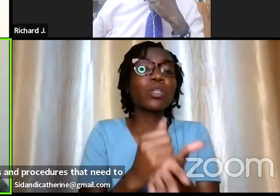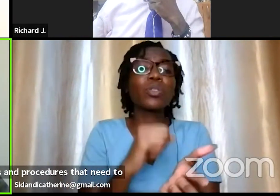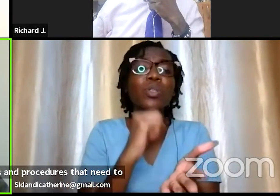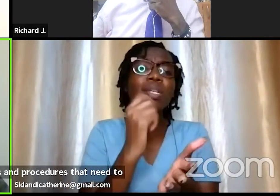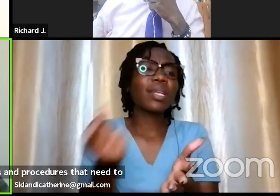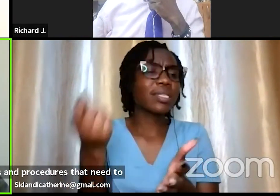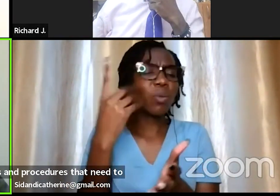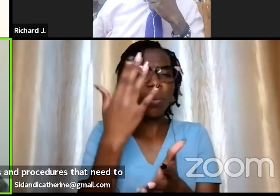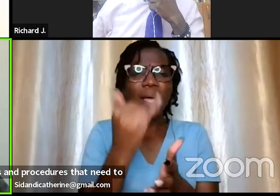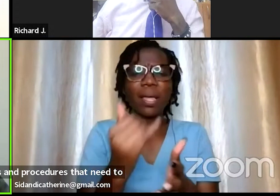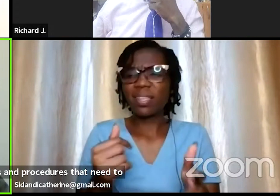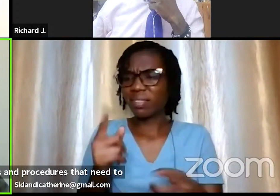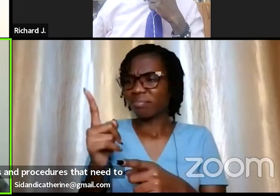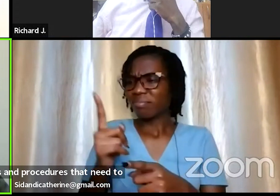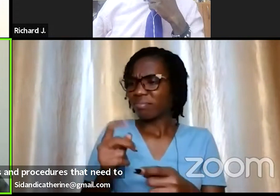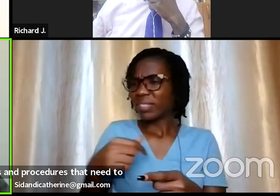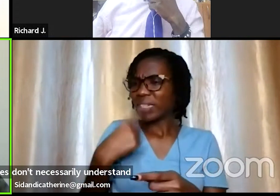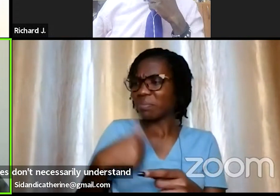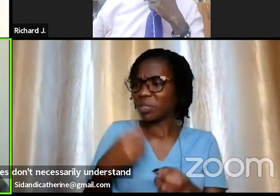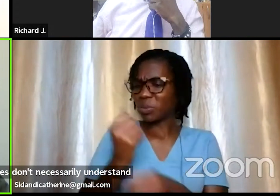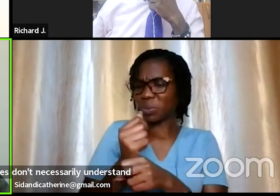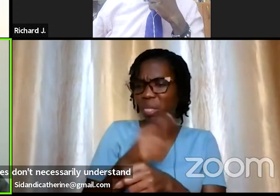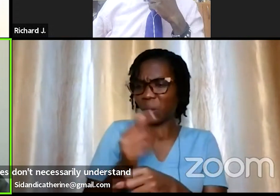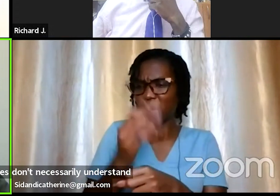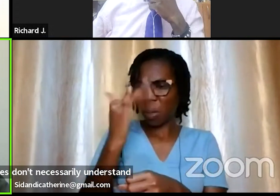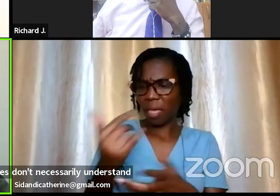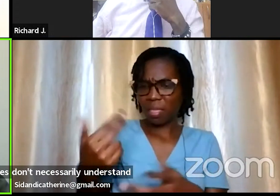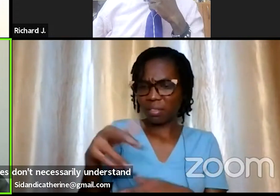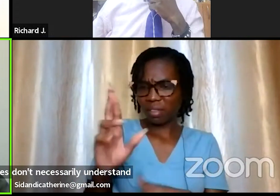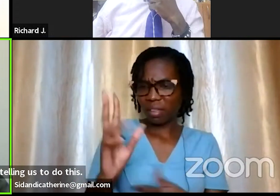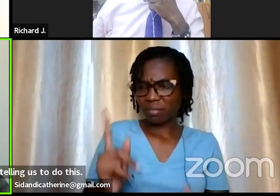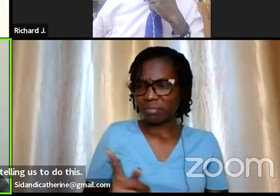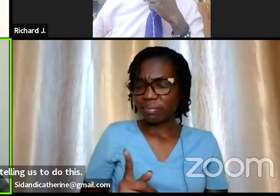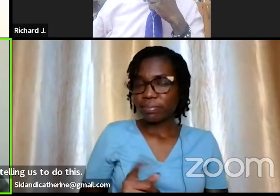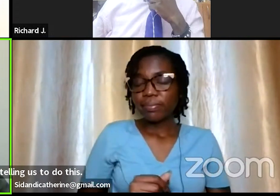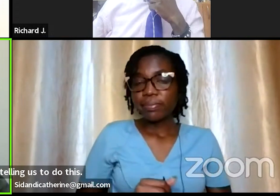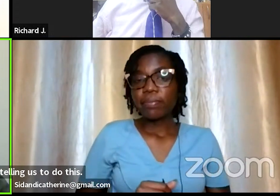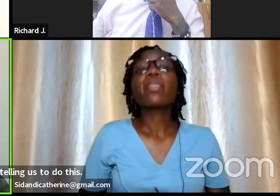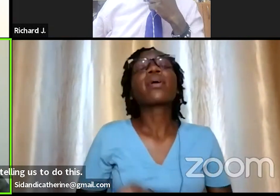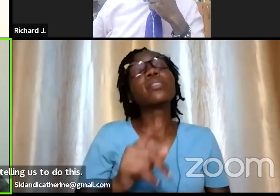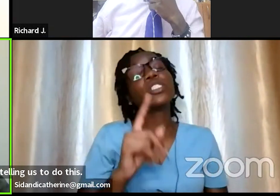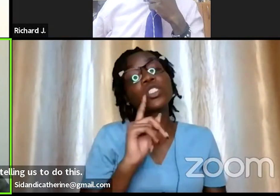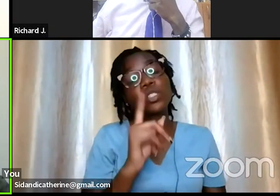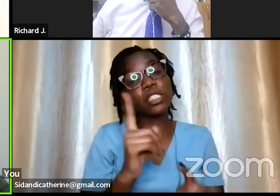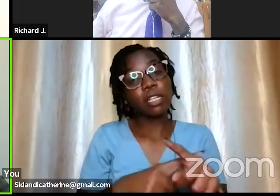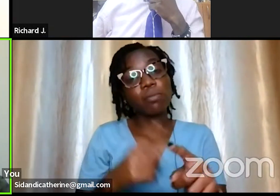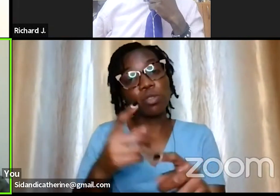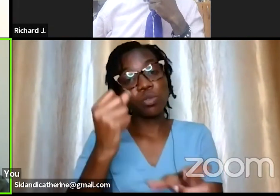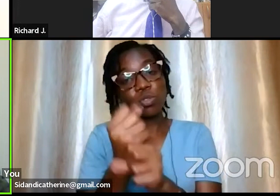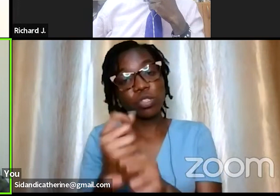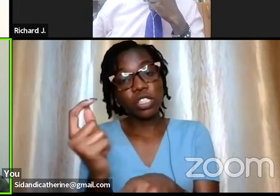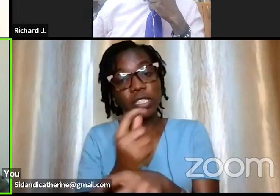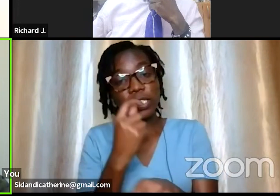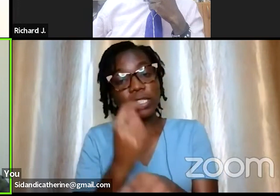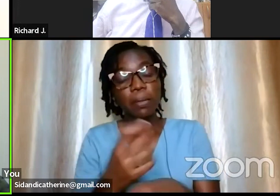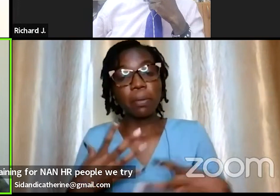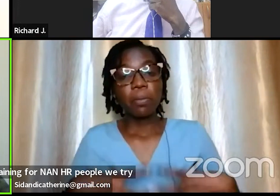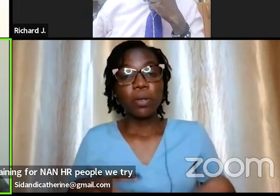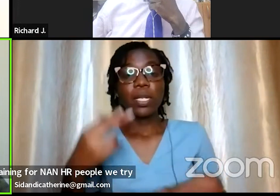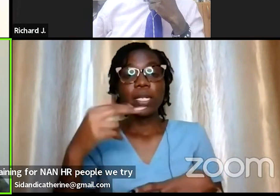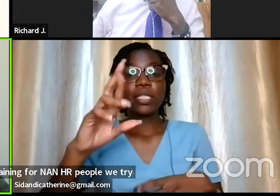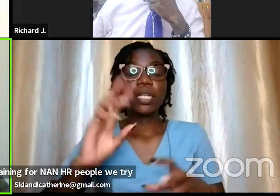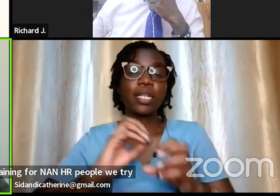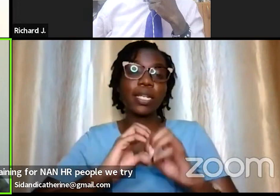telling us to do this? You get. So when we do trainings for non-HR people, we try to get them